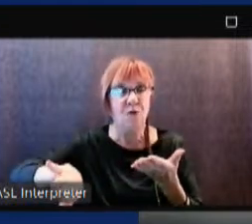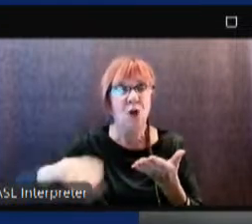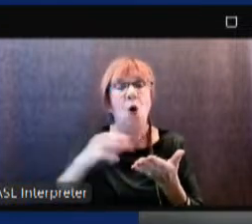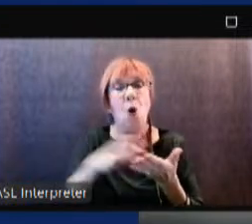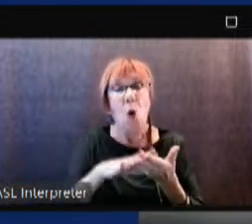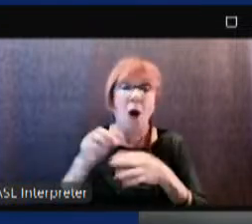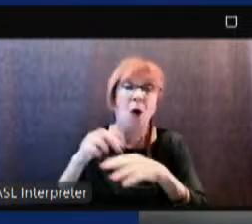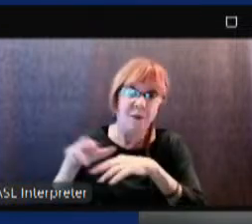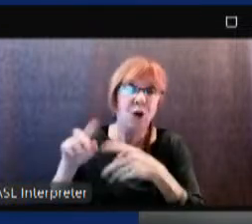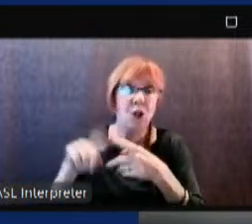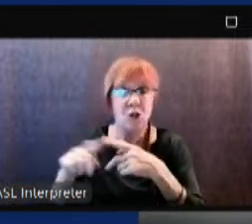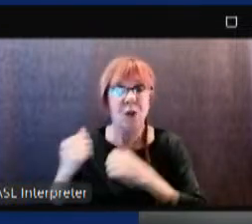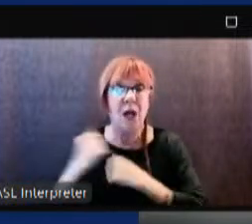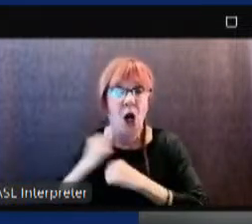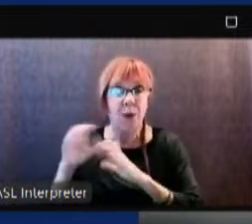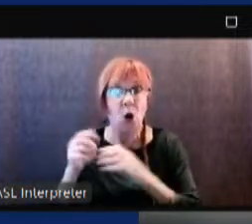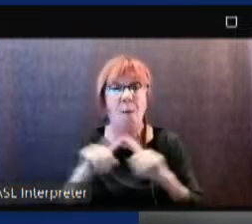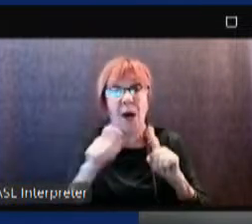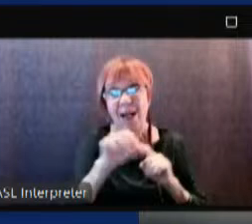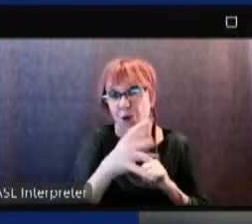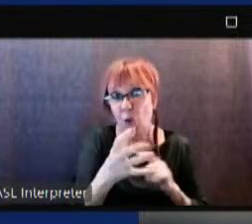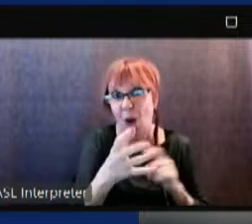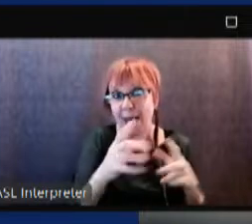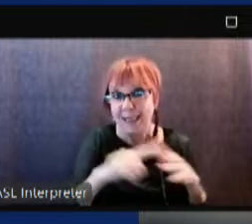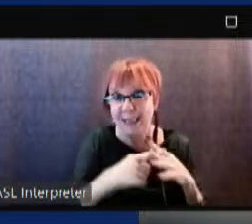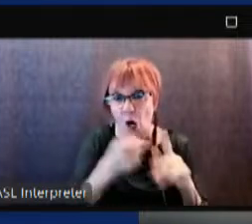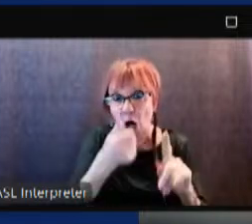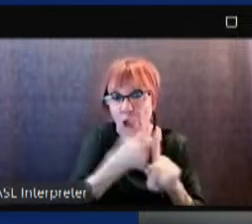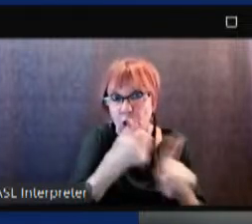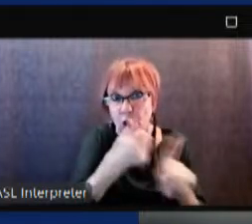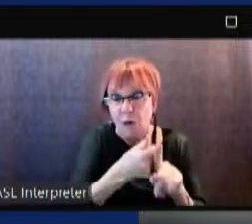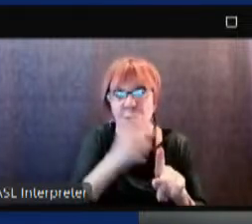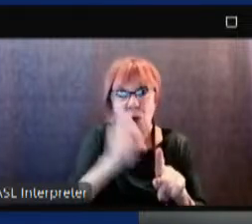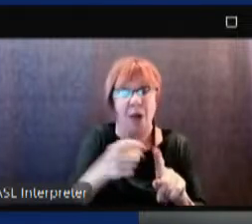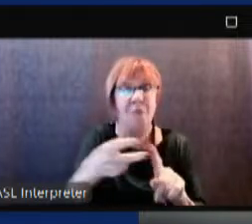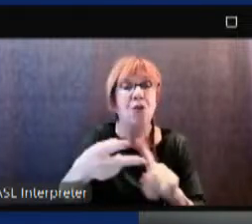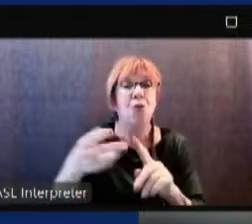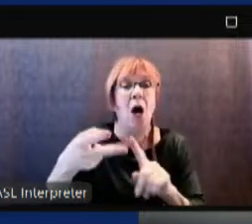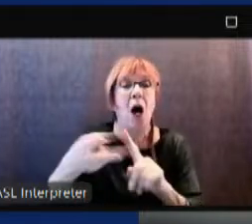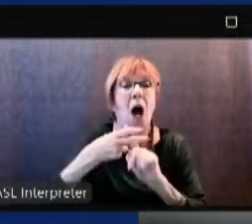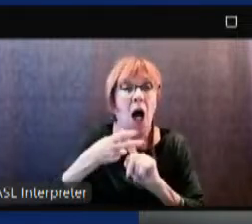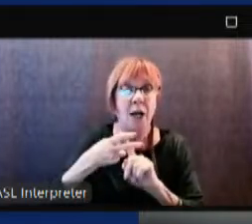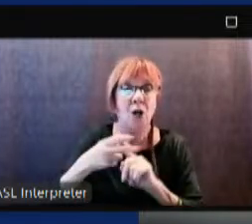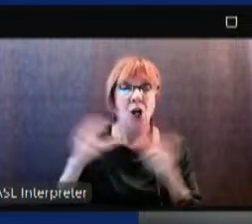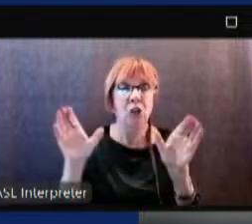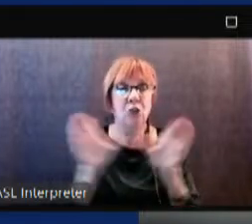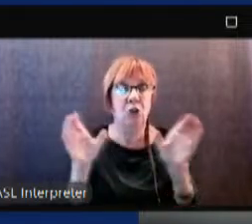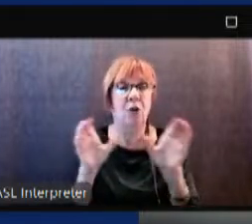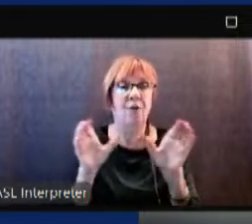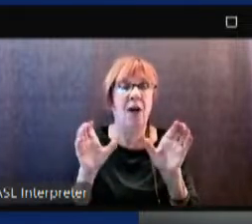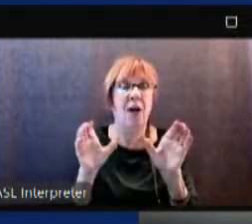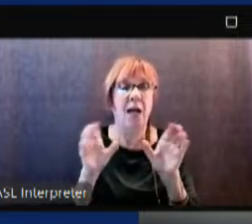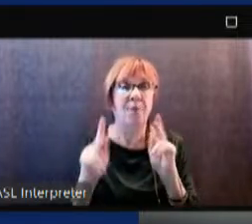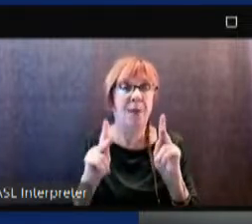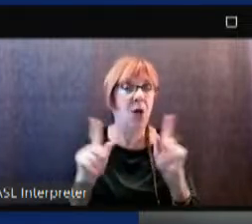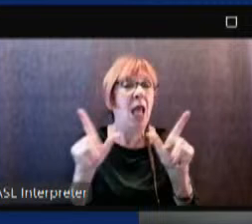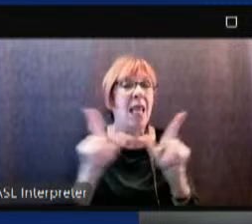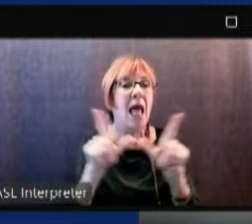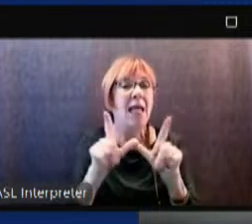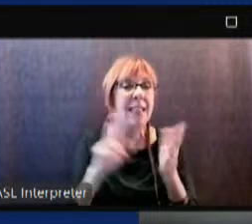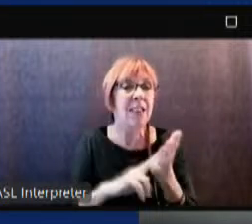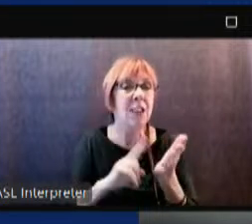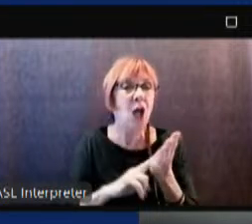Corps. But if you want to get started, just want to make sure that you hire the certified folks, the licensed contractor,